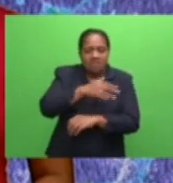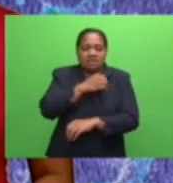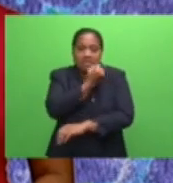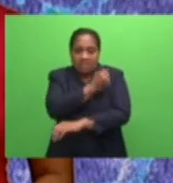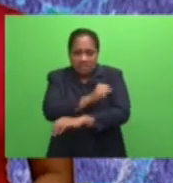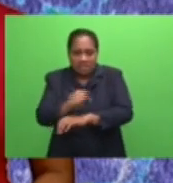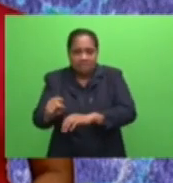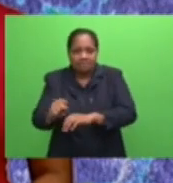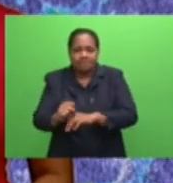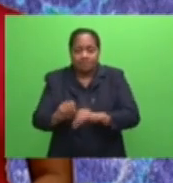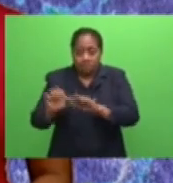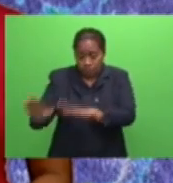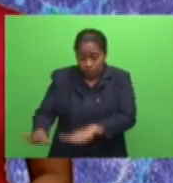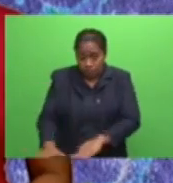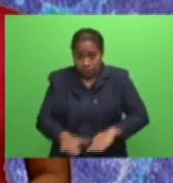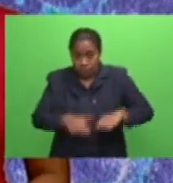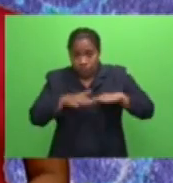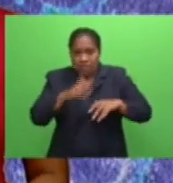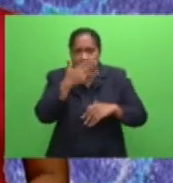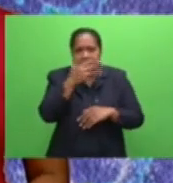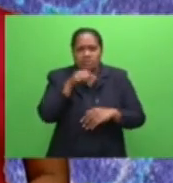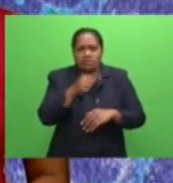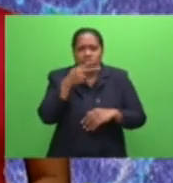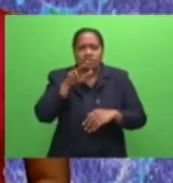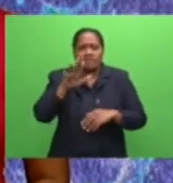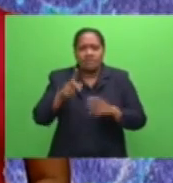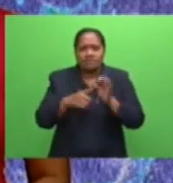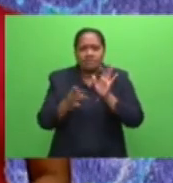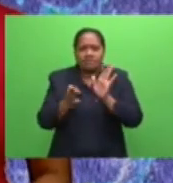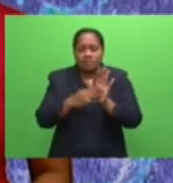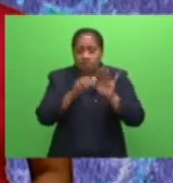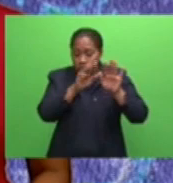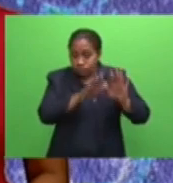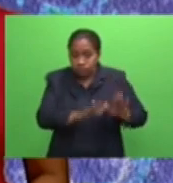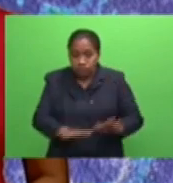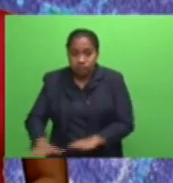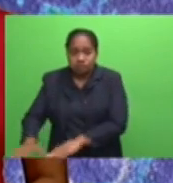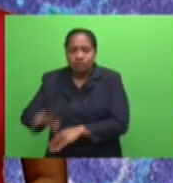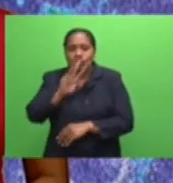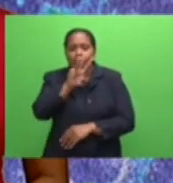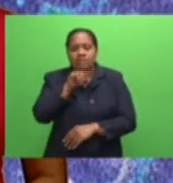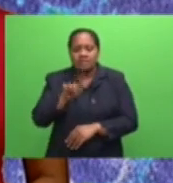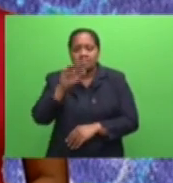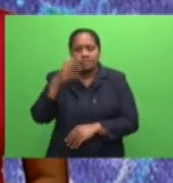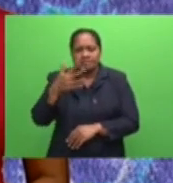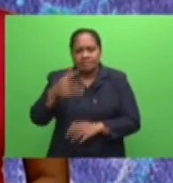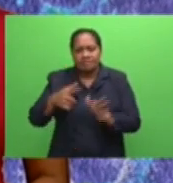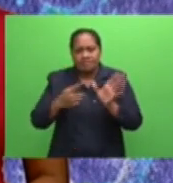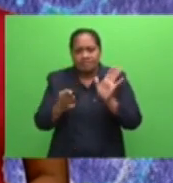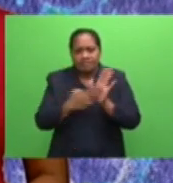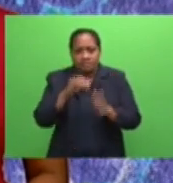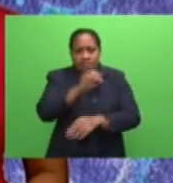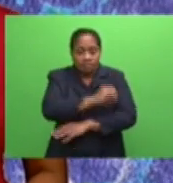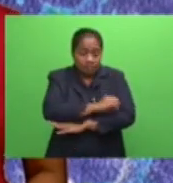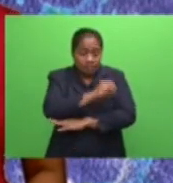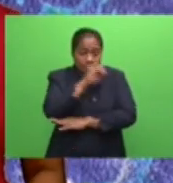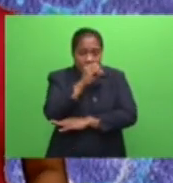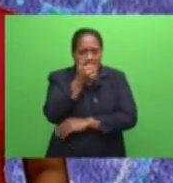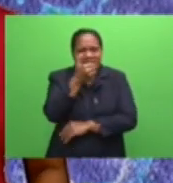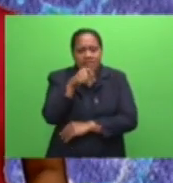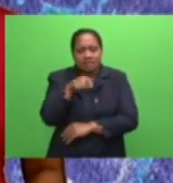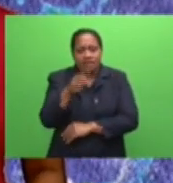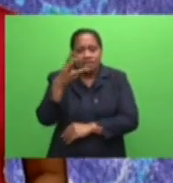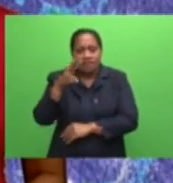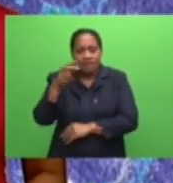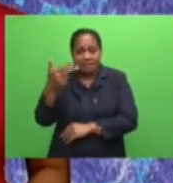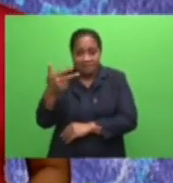to the tides, high tide at 9:25 p.m. with low tide at 3:15 a.m. Sunrise at 6:38.